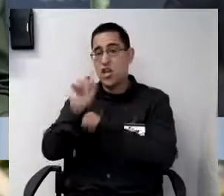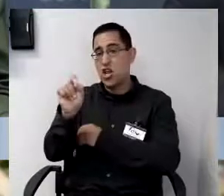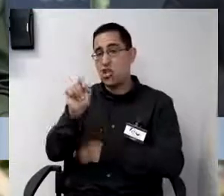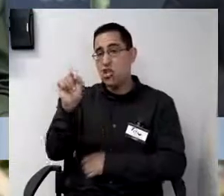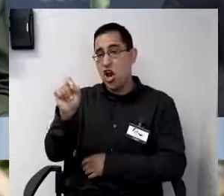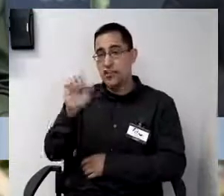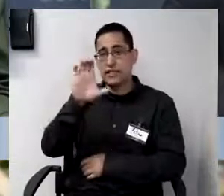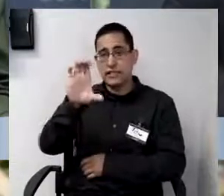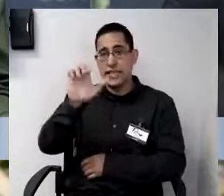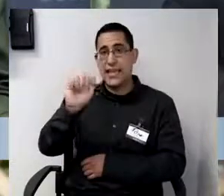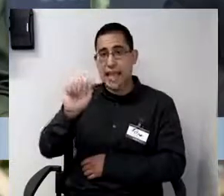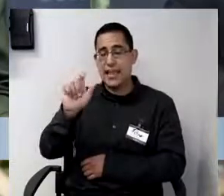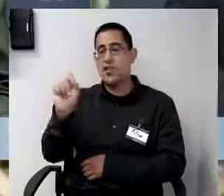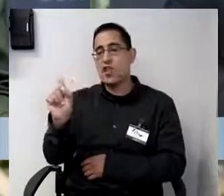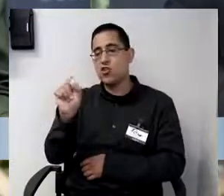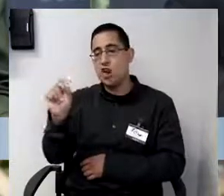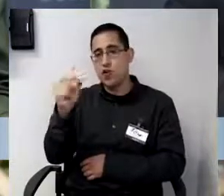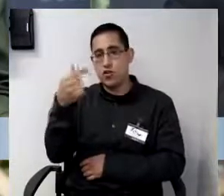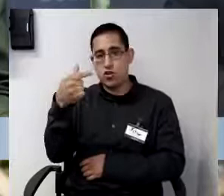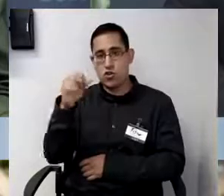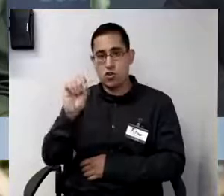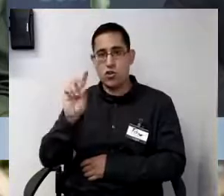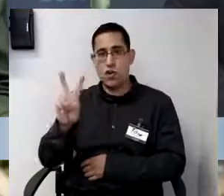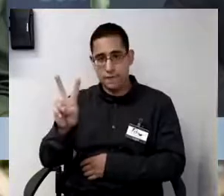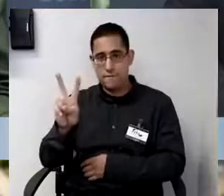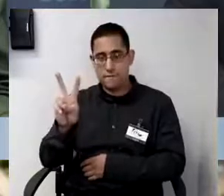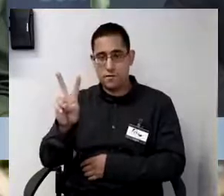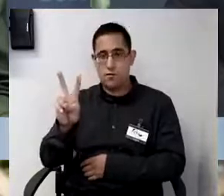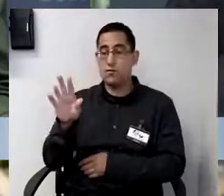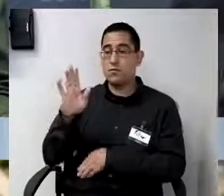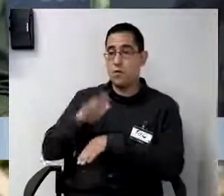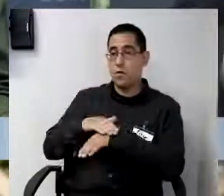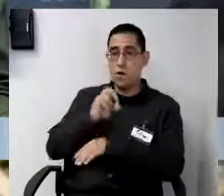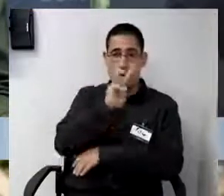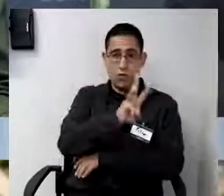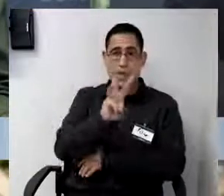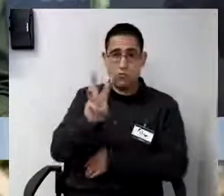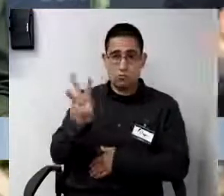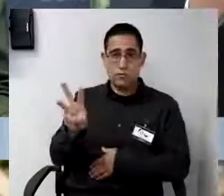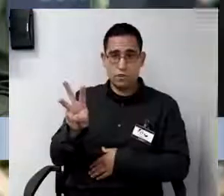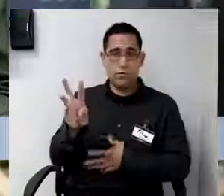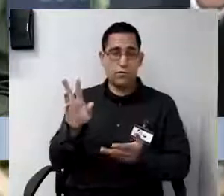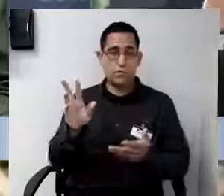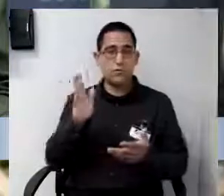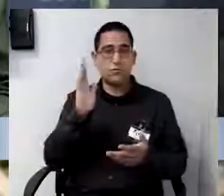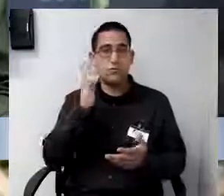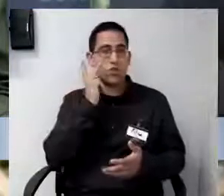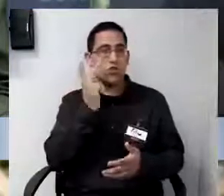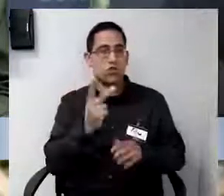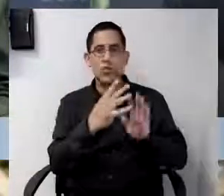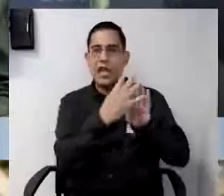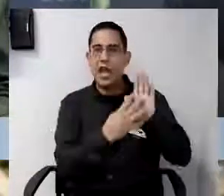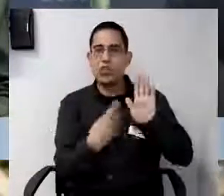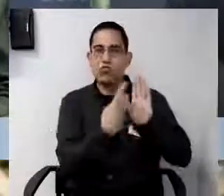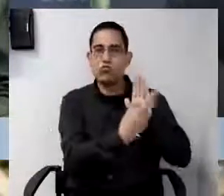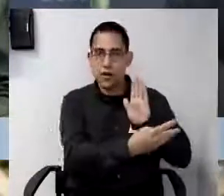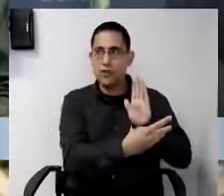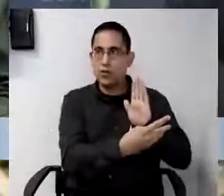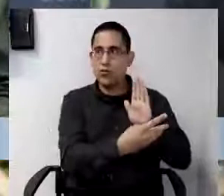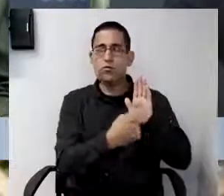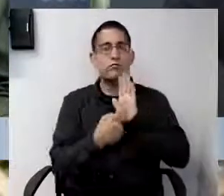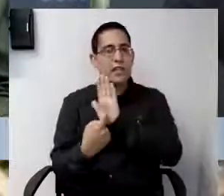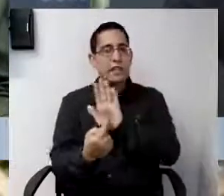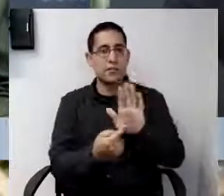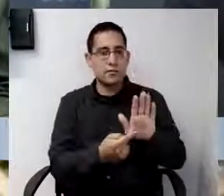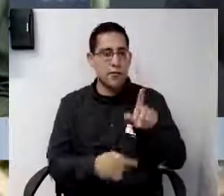covid19.tularecounty.ca.gov. If you go onto that website, you'll see a graphical display, and